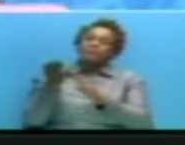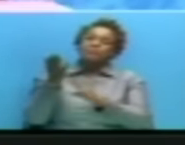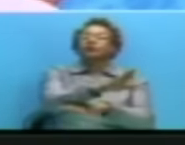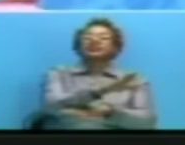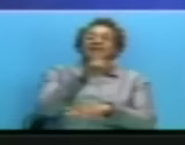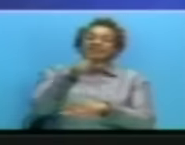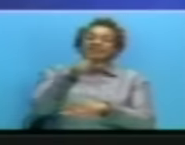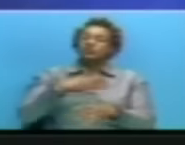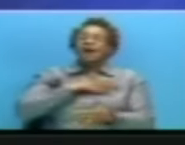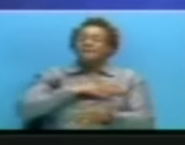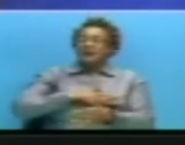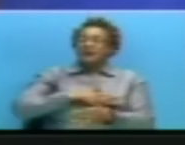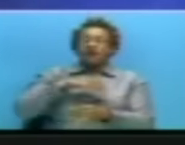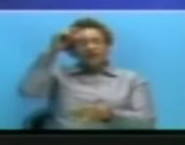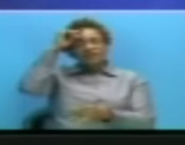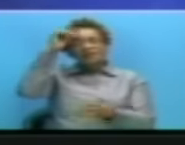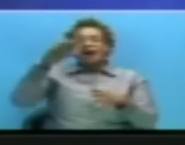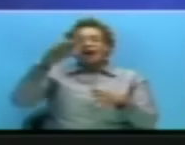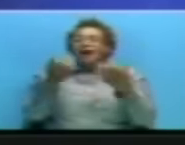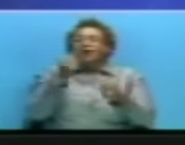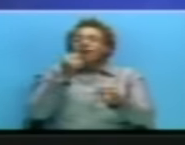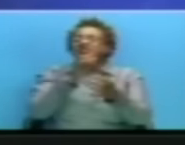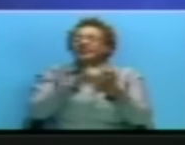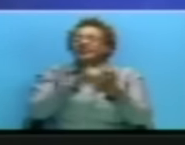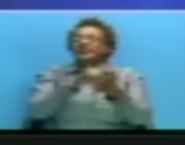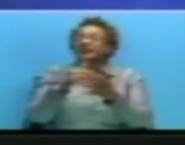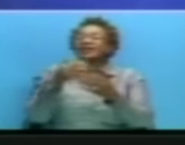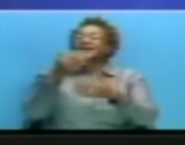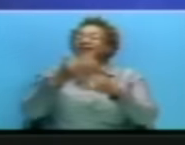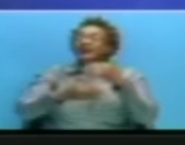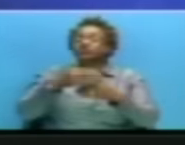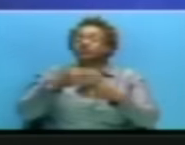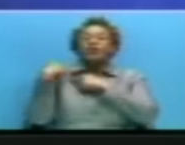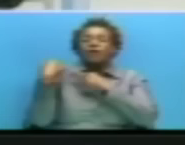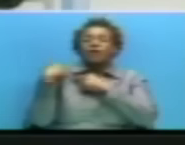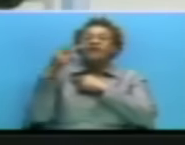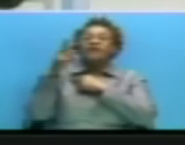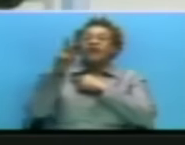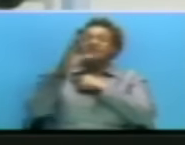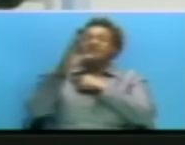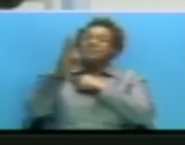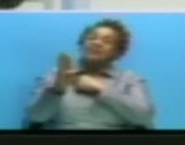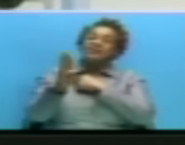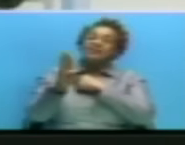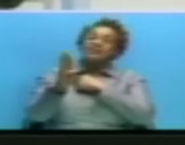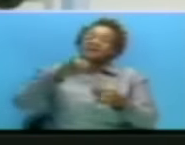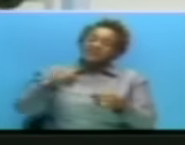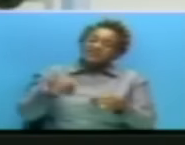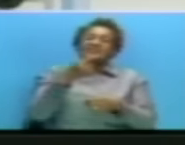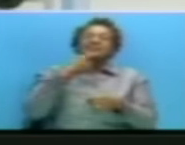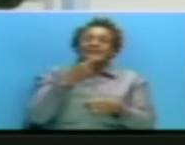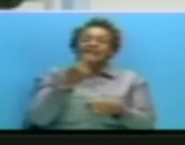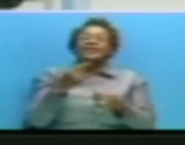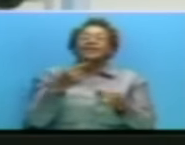at the pleasure of the government. How does that relate to the, again, the role of the Kenya Film and Classification Board? I've just said